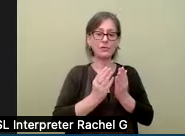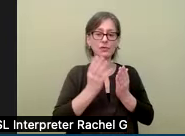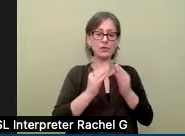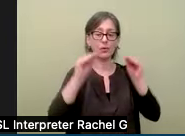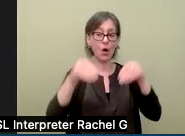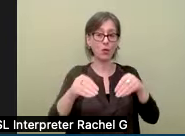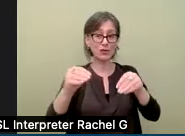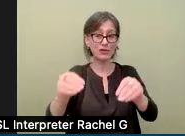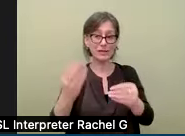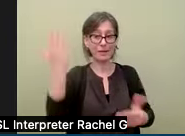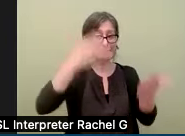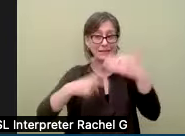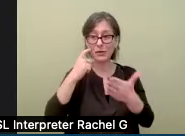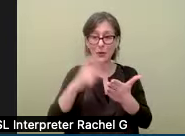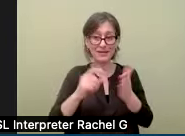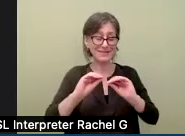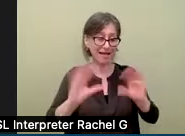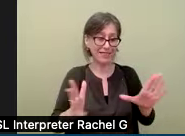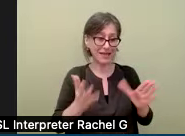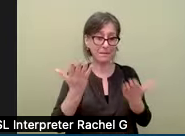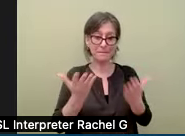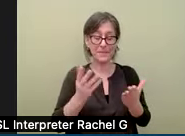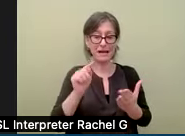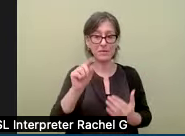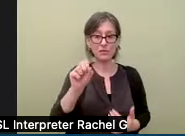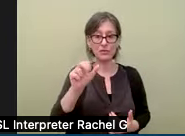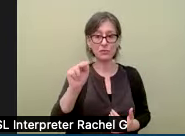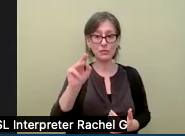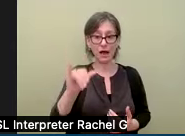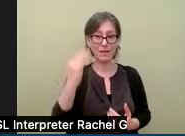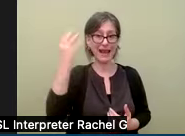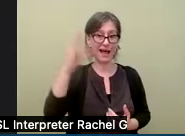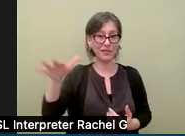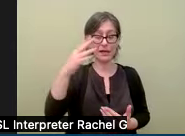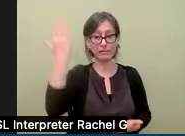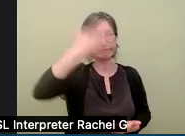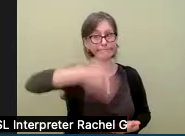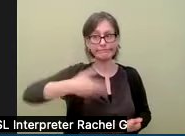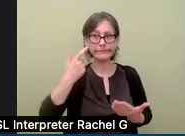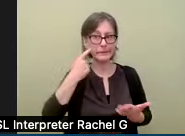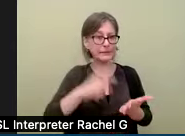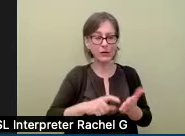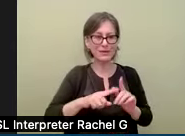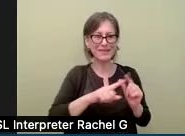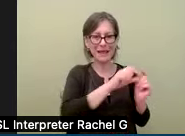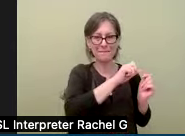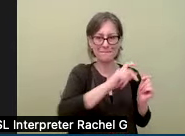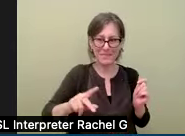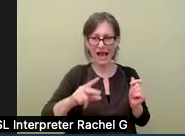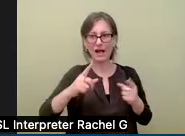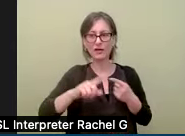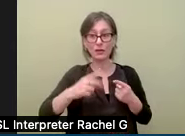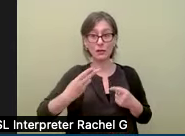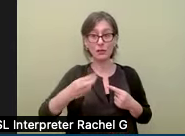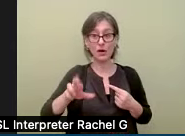is true. A tsunami might pass you in the open ocean, you might not tell, but they would then come back